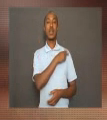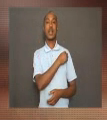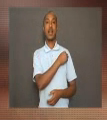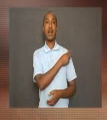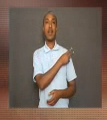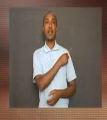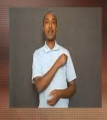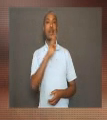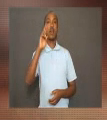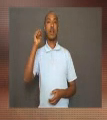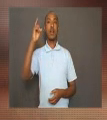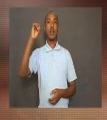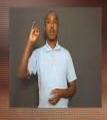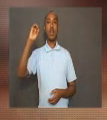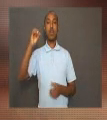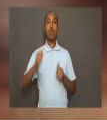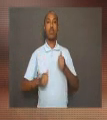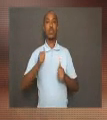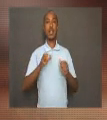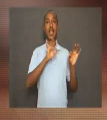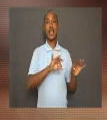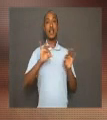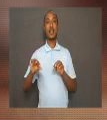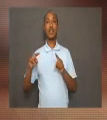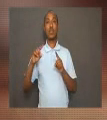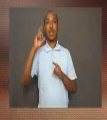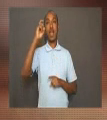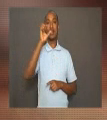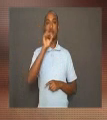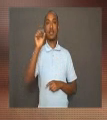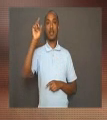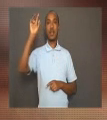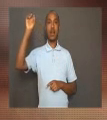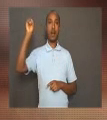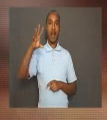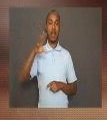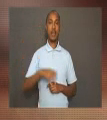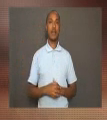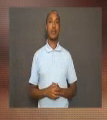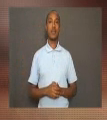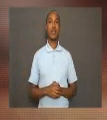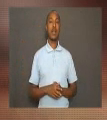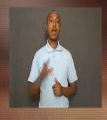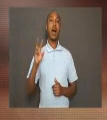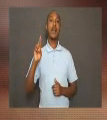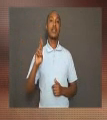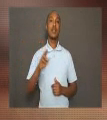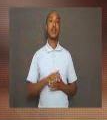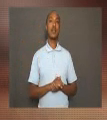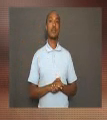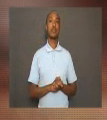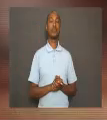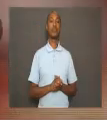a radio contrast agent for X-ray imaging, as well as other